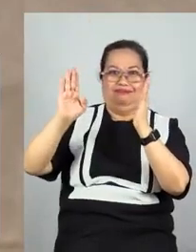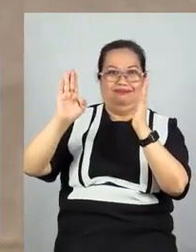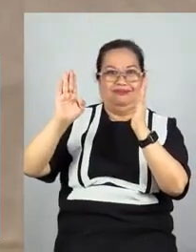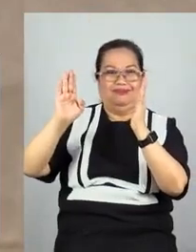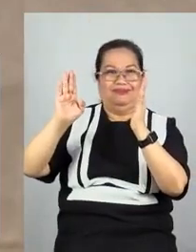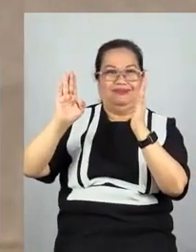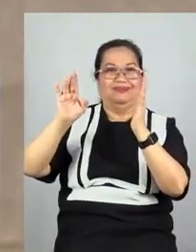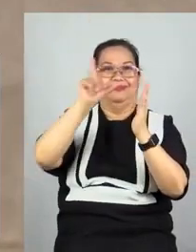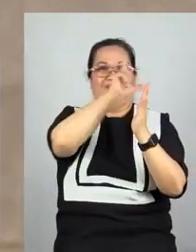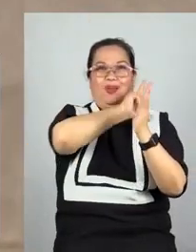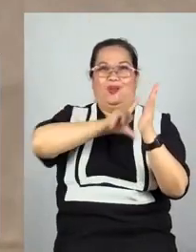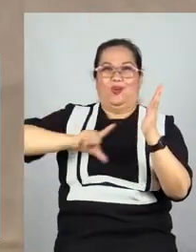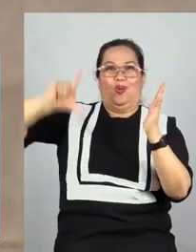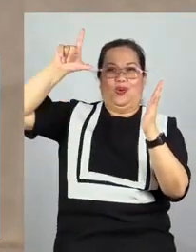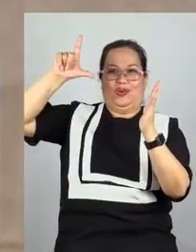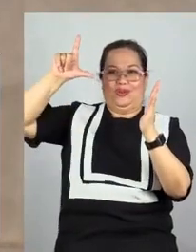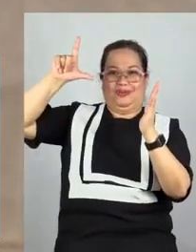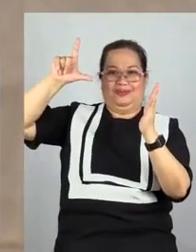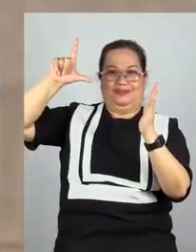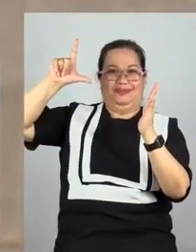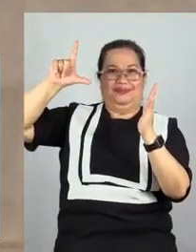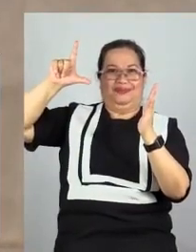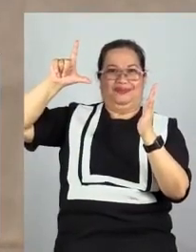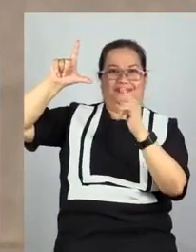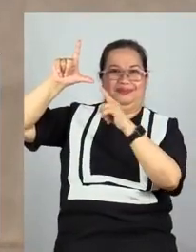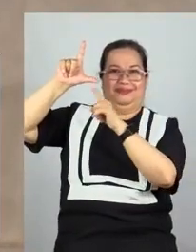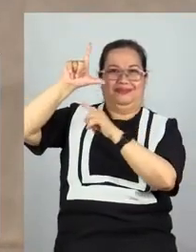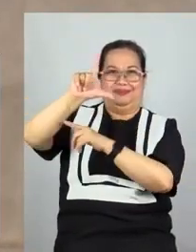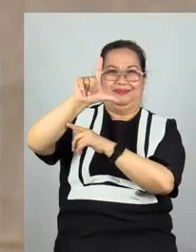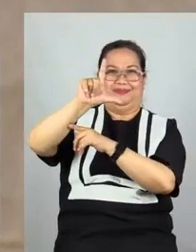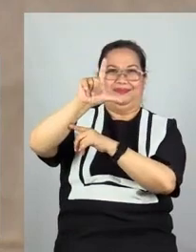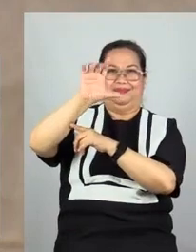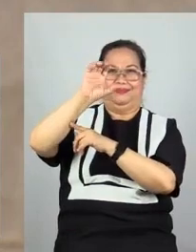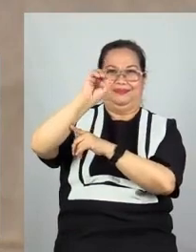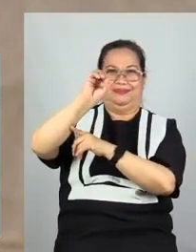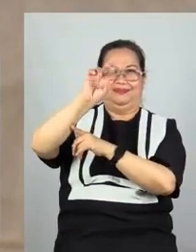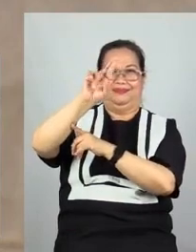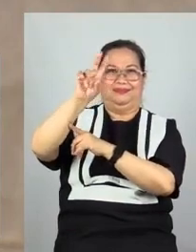He is Lord. That's His name.